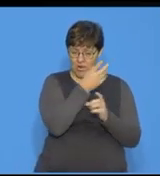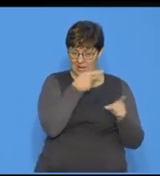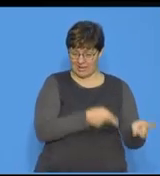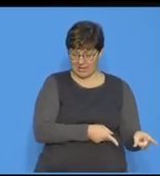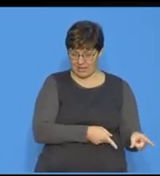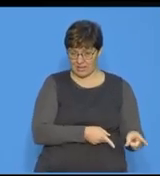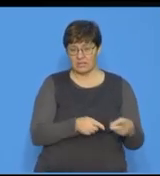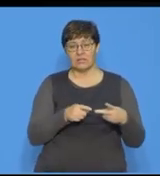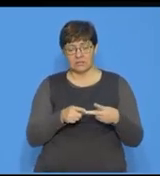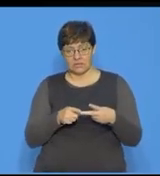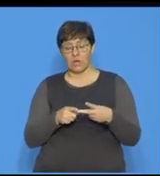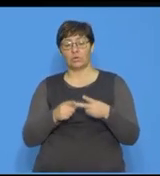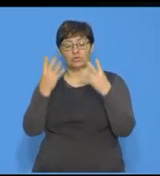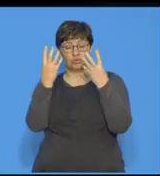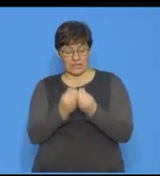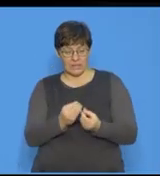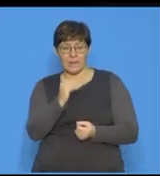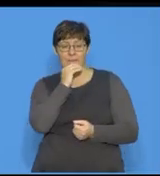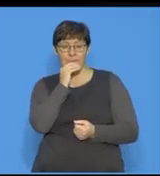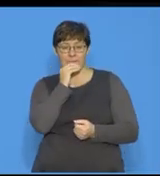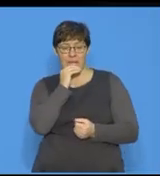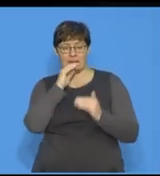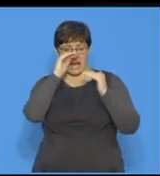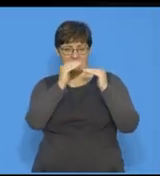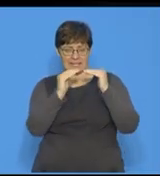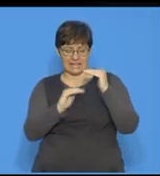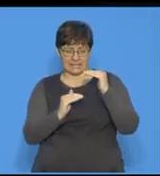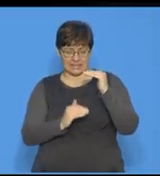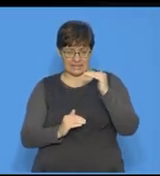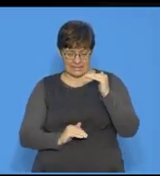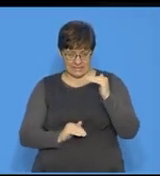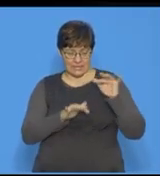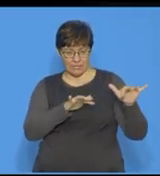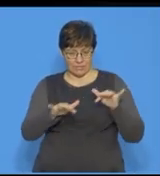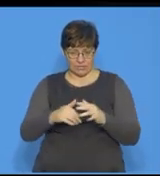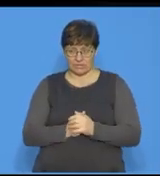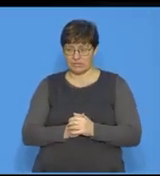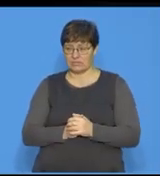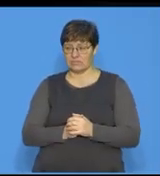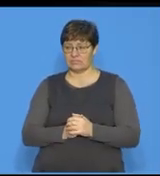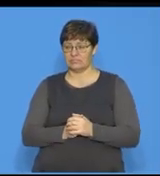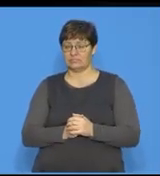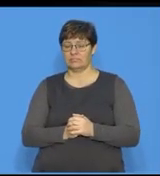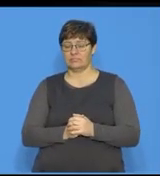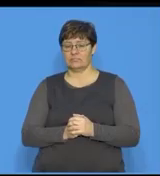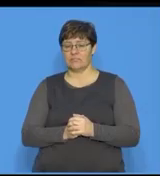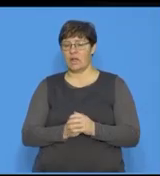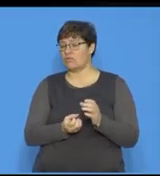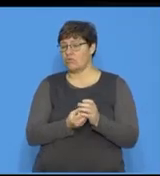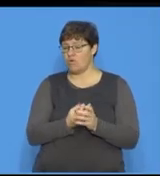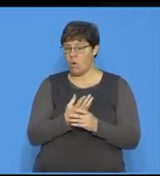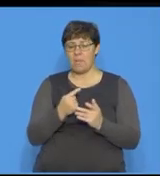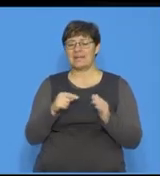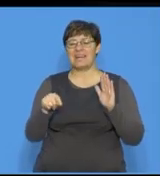population, contracting would mean a decreasing population that is not growing or is